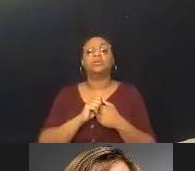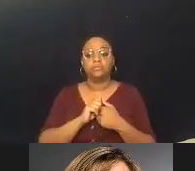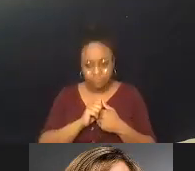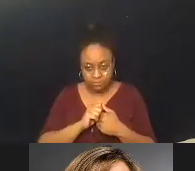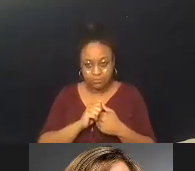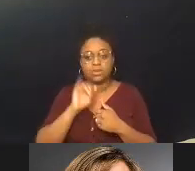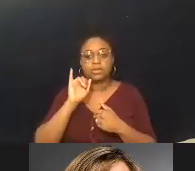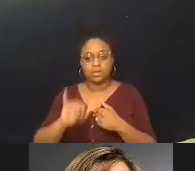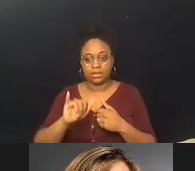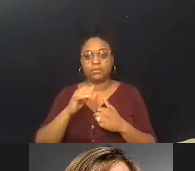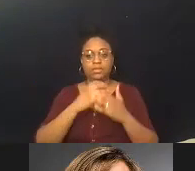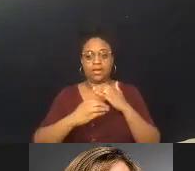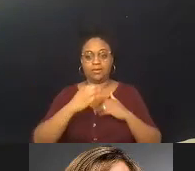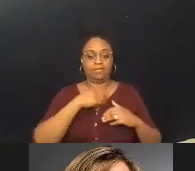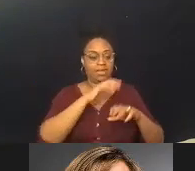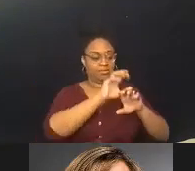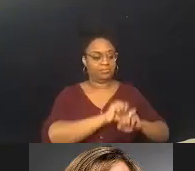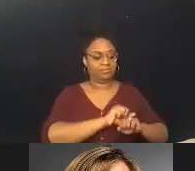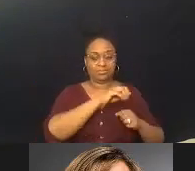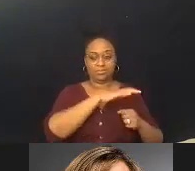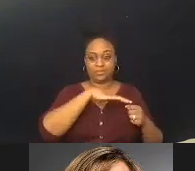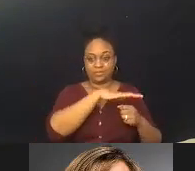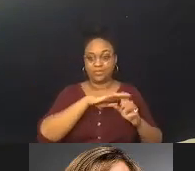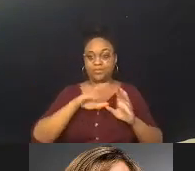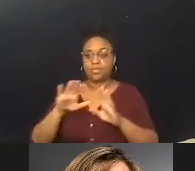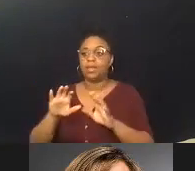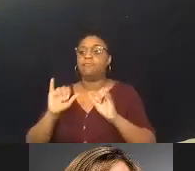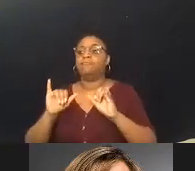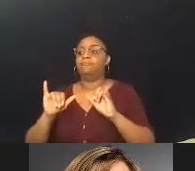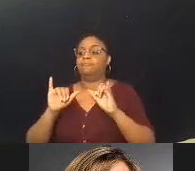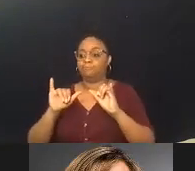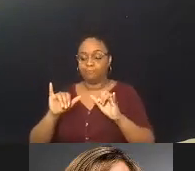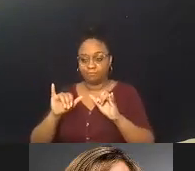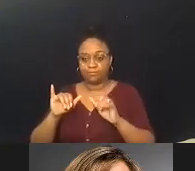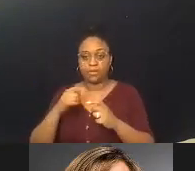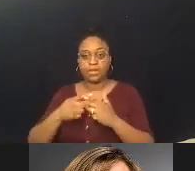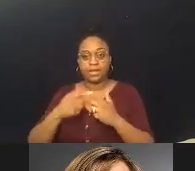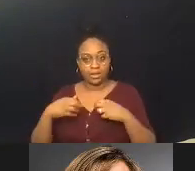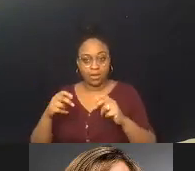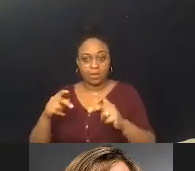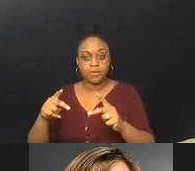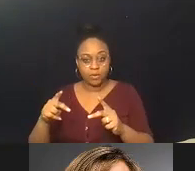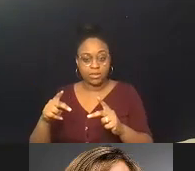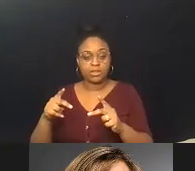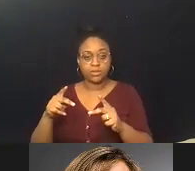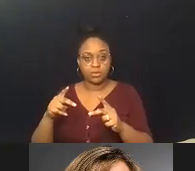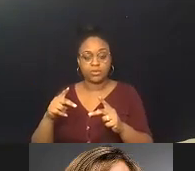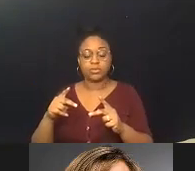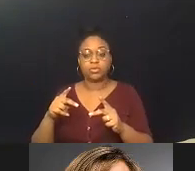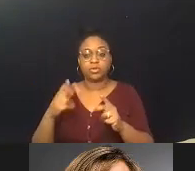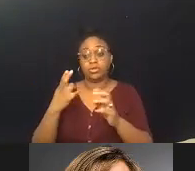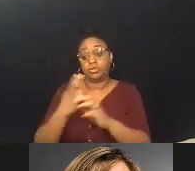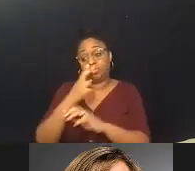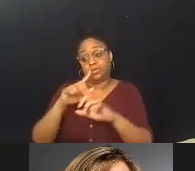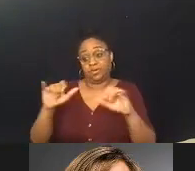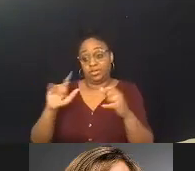to, that I had the opportunity to use diversity to my advantage. You